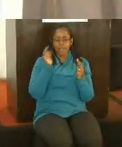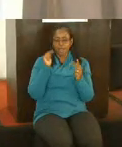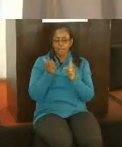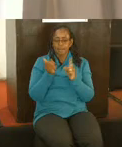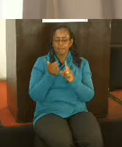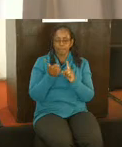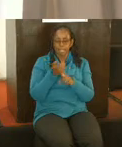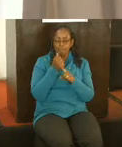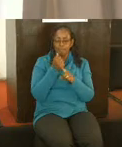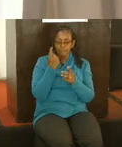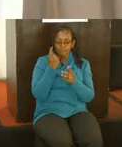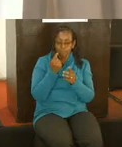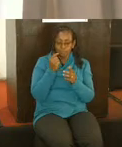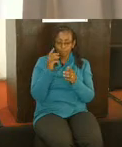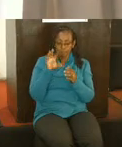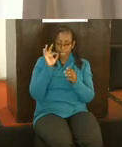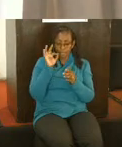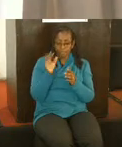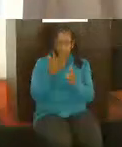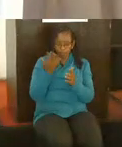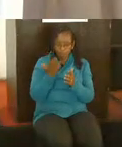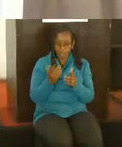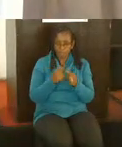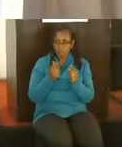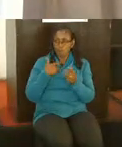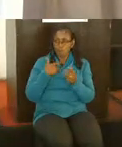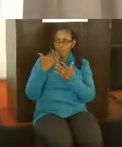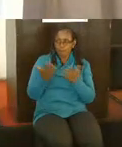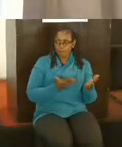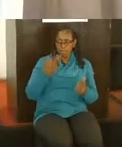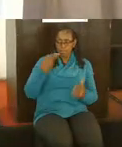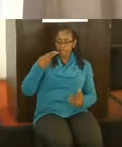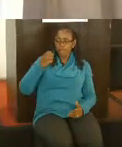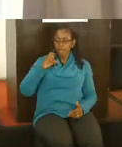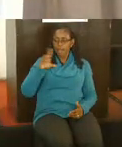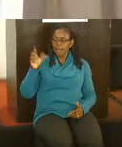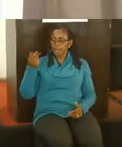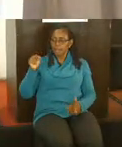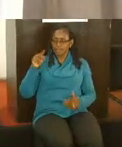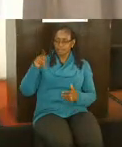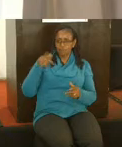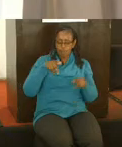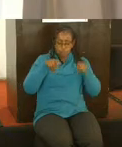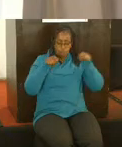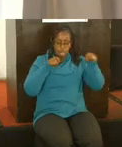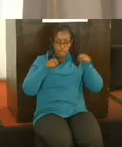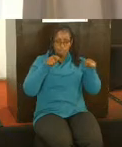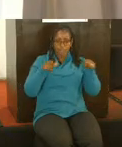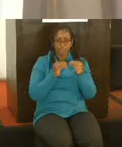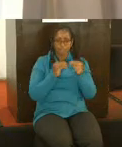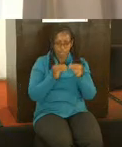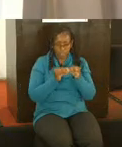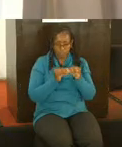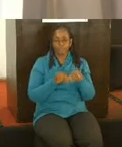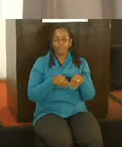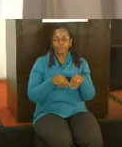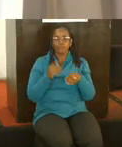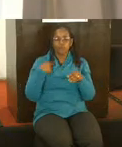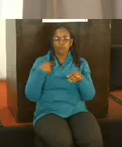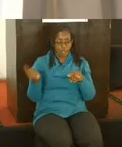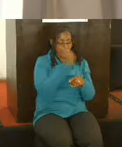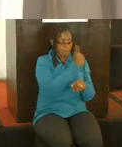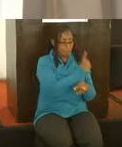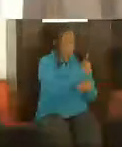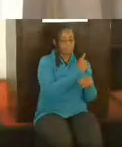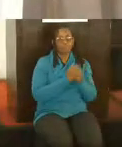something from there I would like to invite Helen our moderator for this session we have Helen please join me on